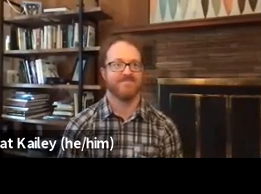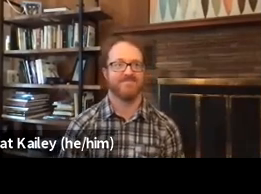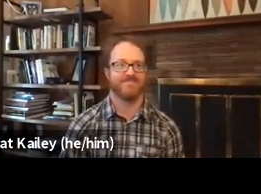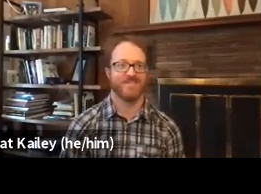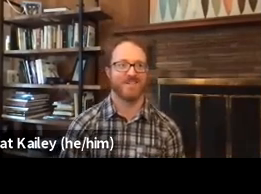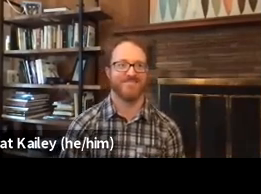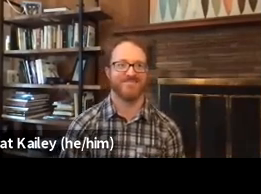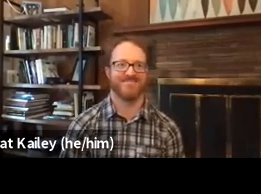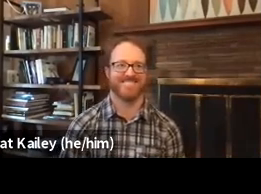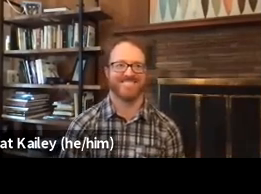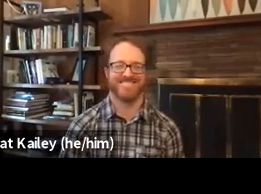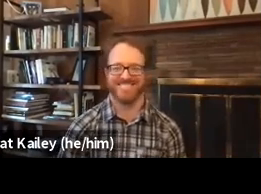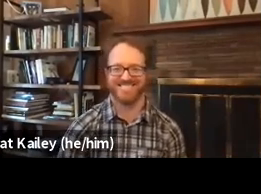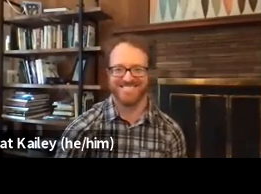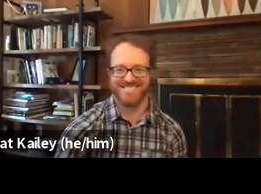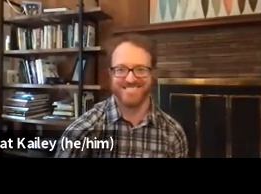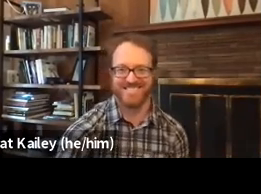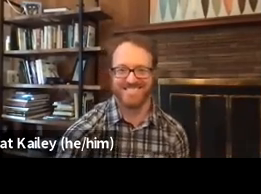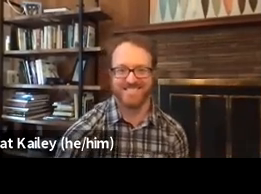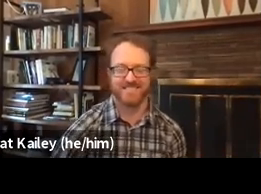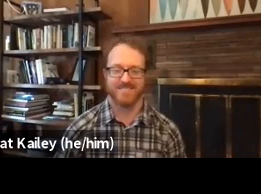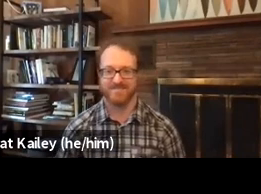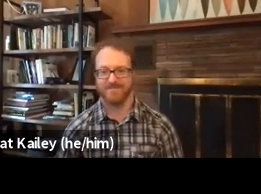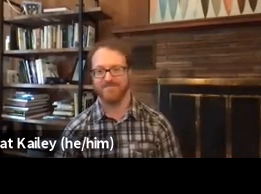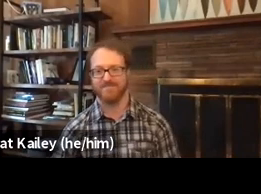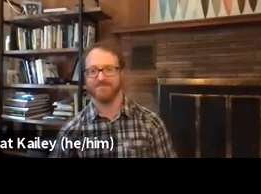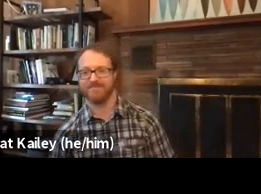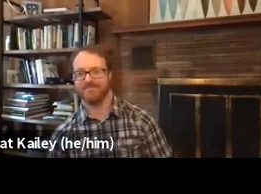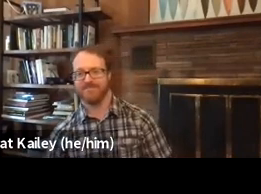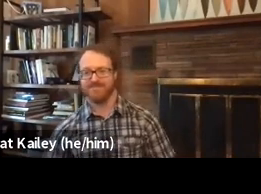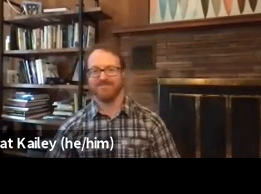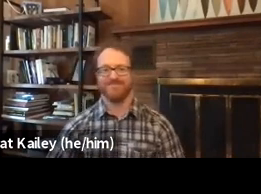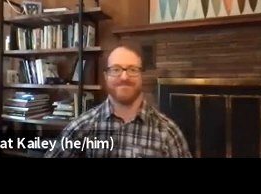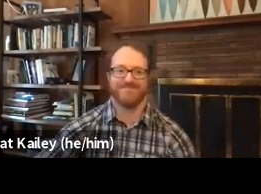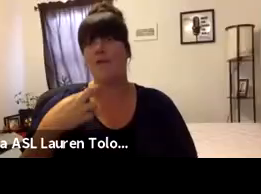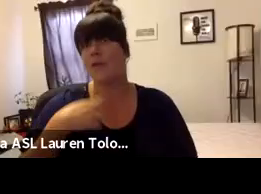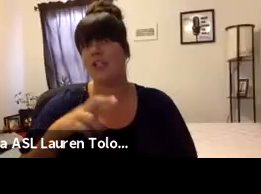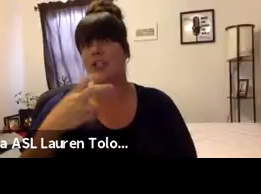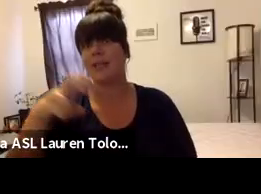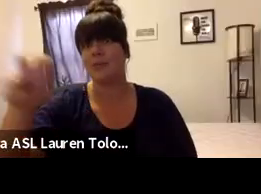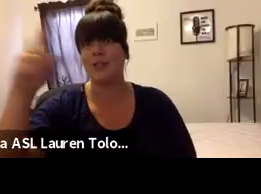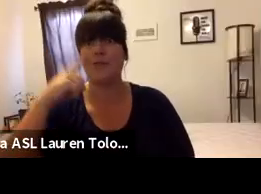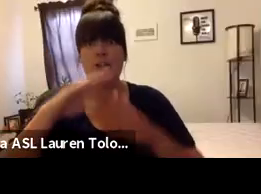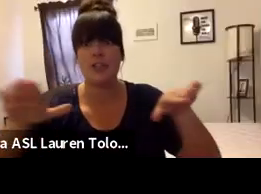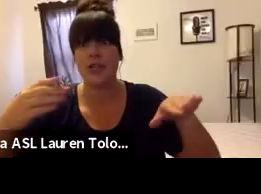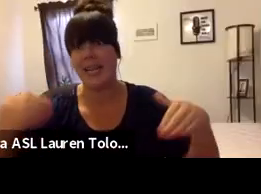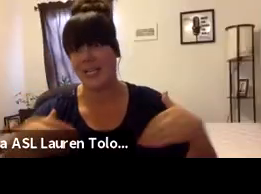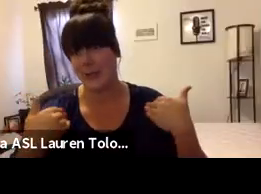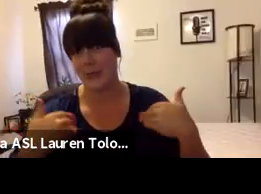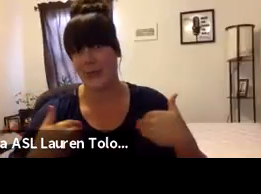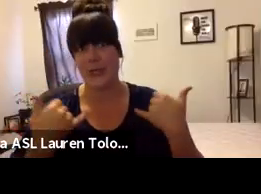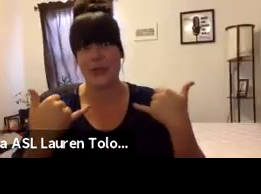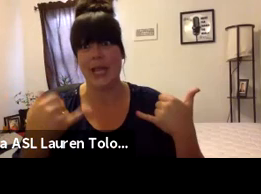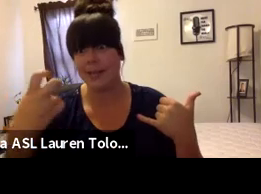Good morning. I'm Amy Brock, and I serve as the Director of Religious Exploration for Children and Youth. Today, we are